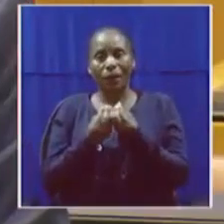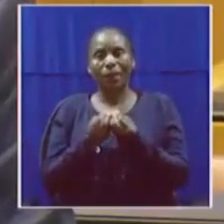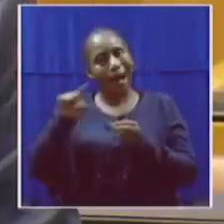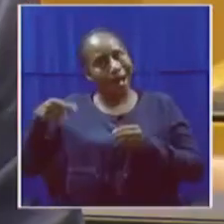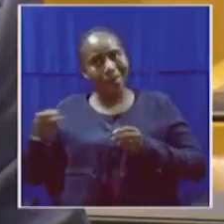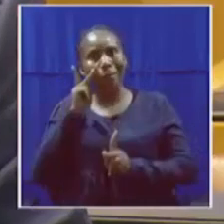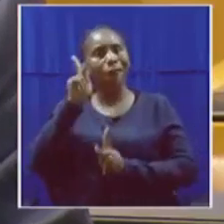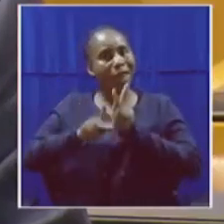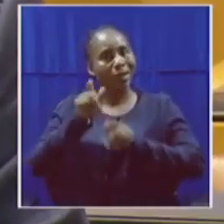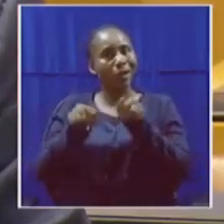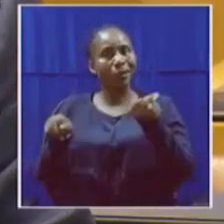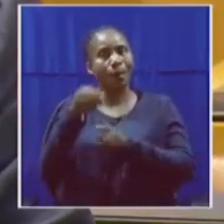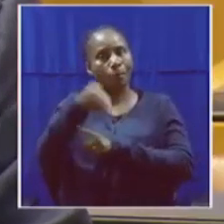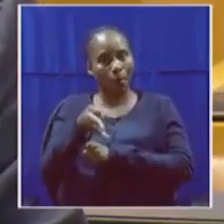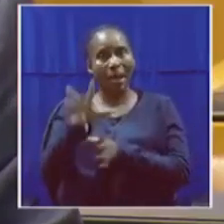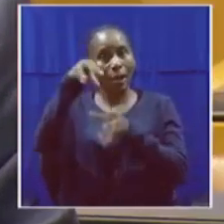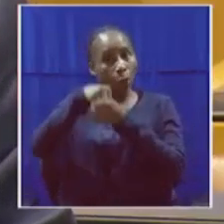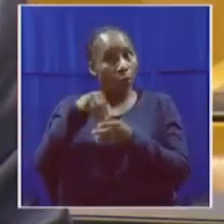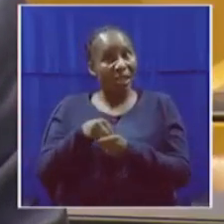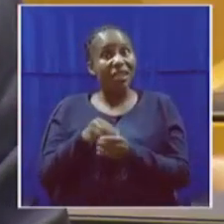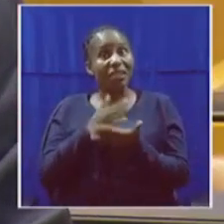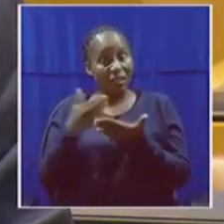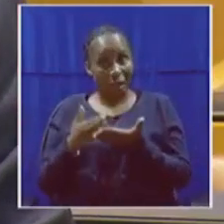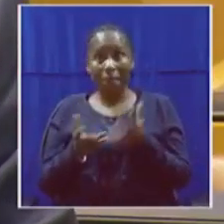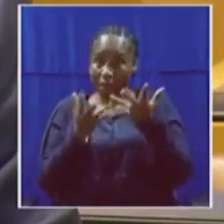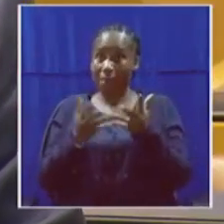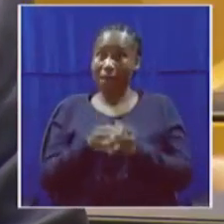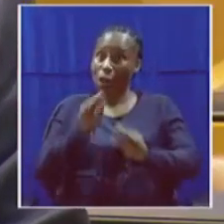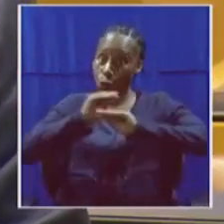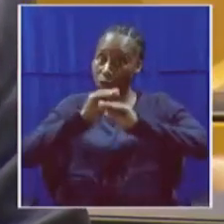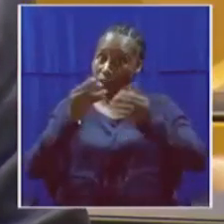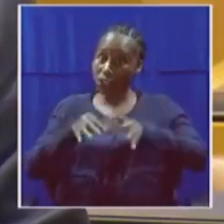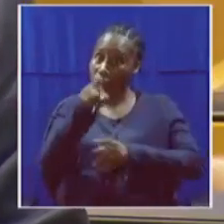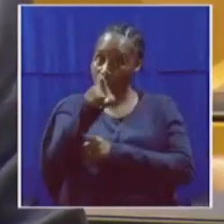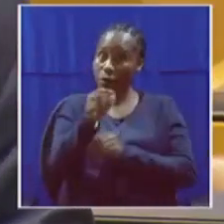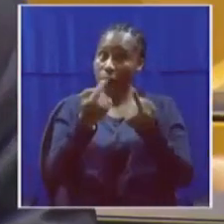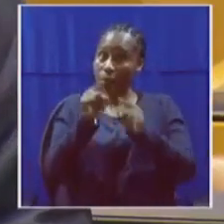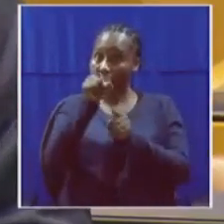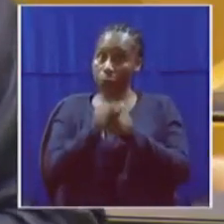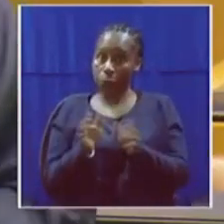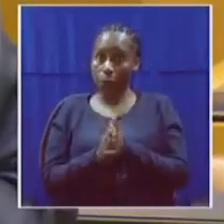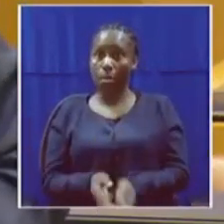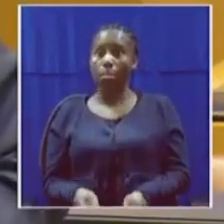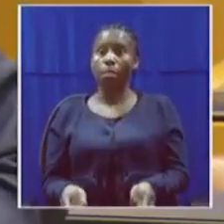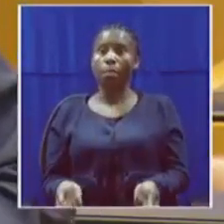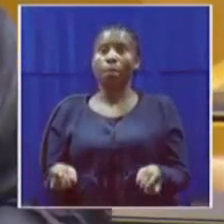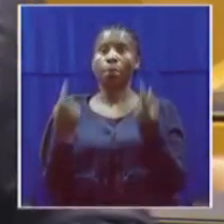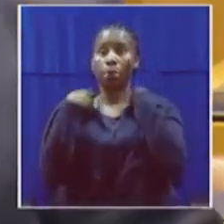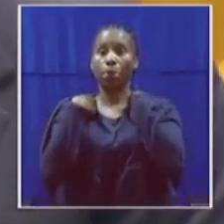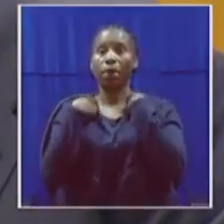as well, including some who might have taught you and you didn't pick up what they taught you. Thank you very